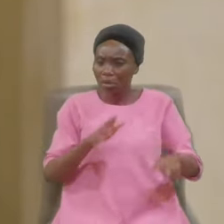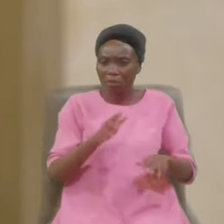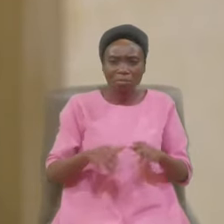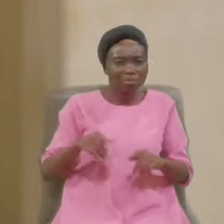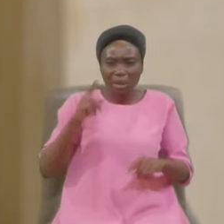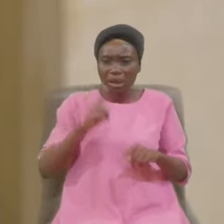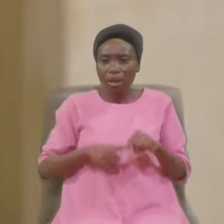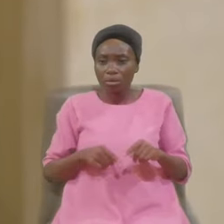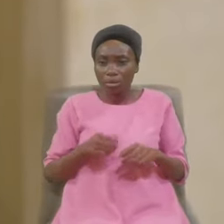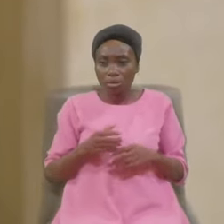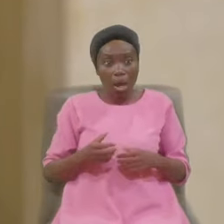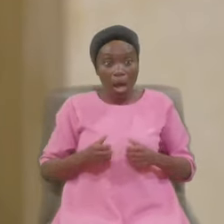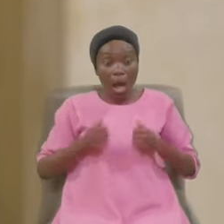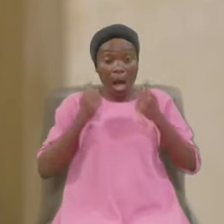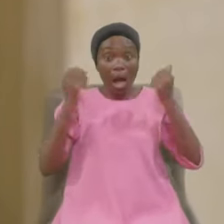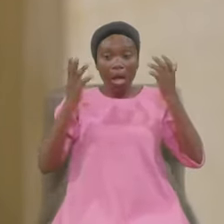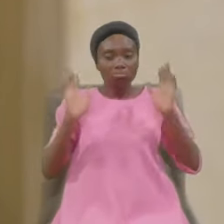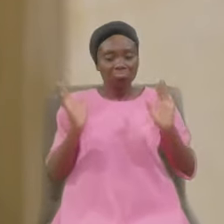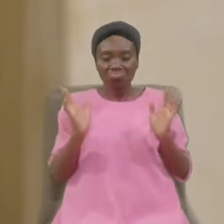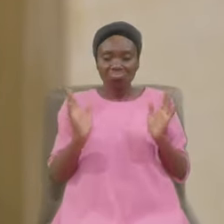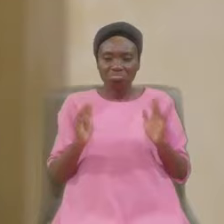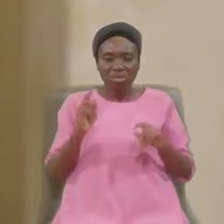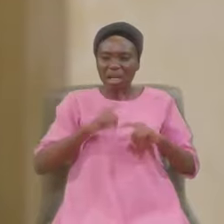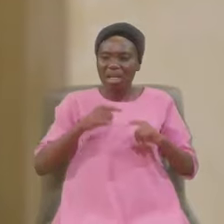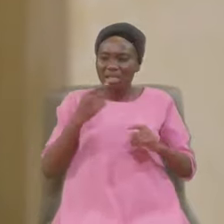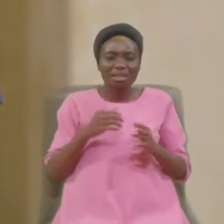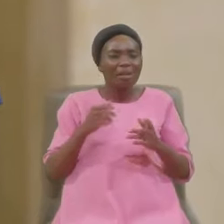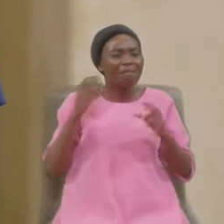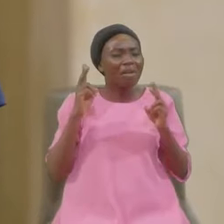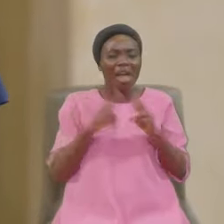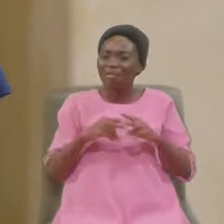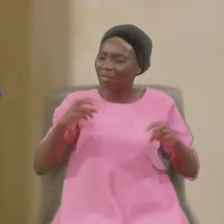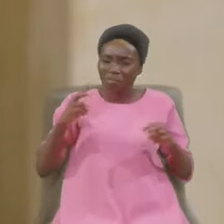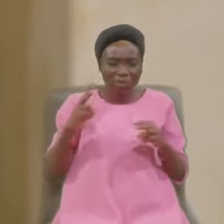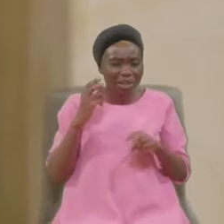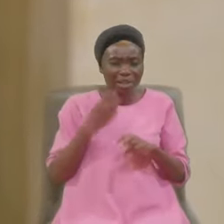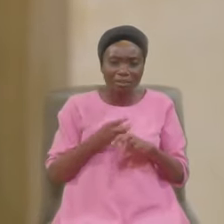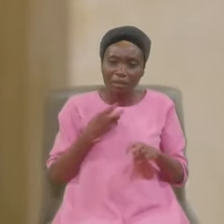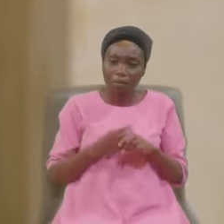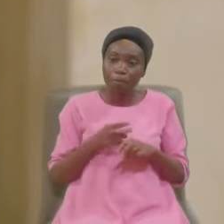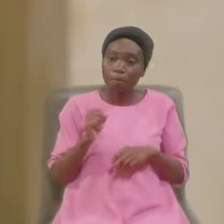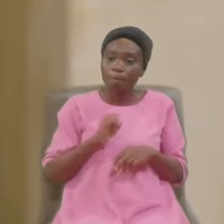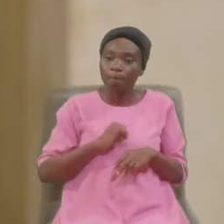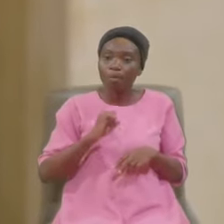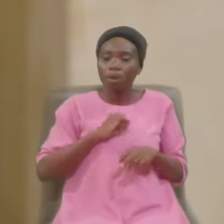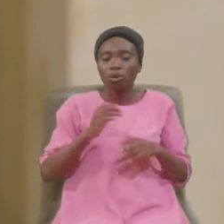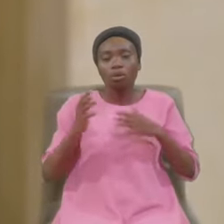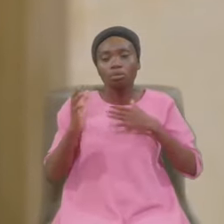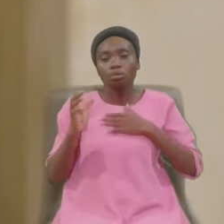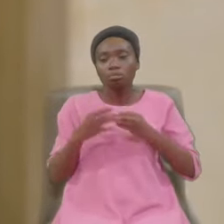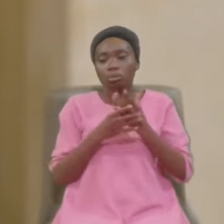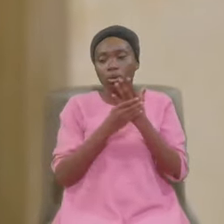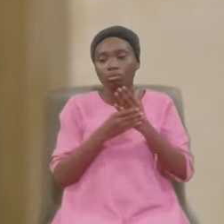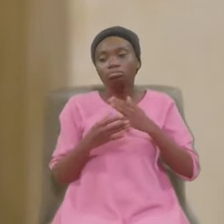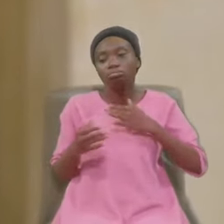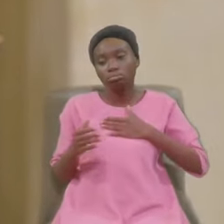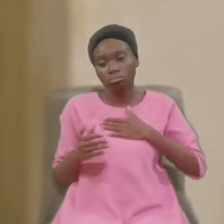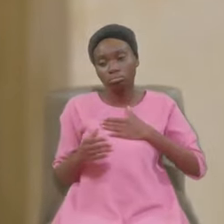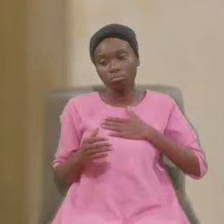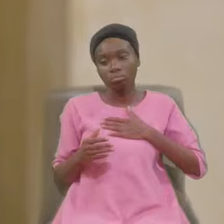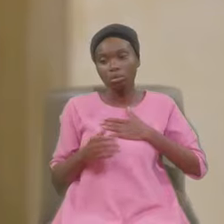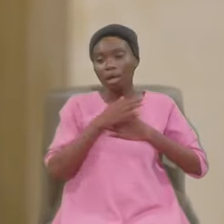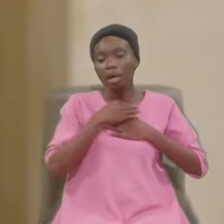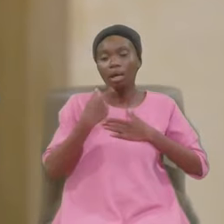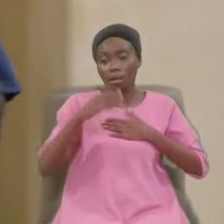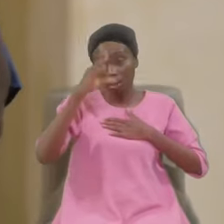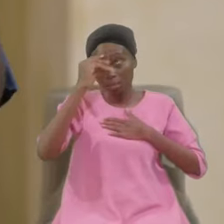cannot say like, hallelujah, I can't say it before. It is very difficult for me to say. So I just put my hand on my chest, and the